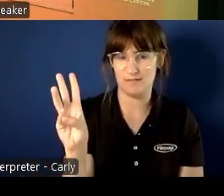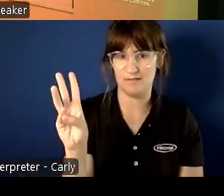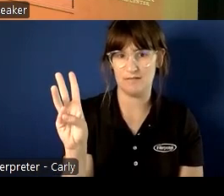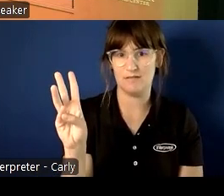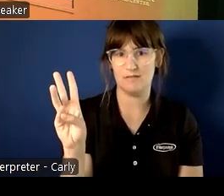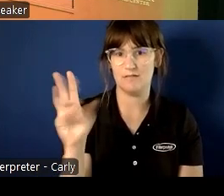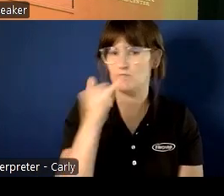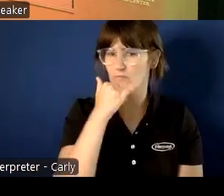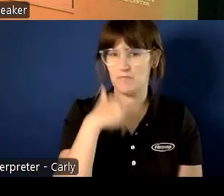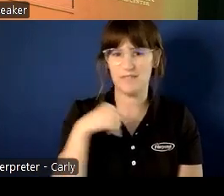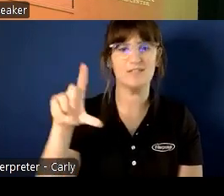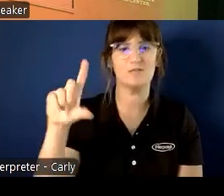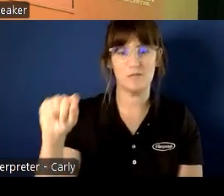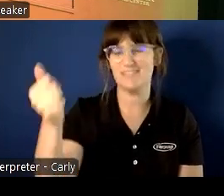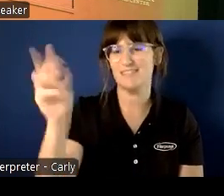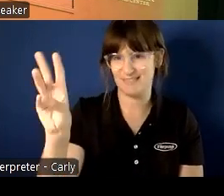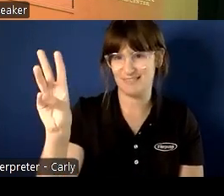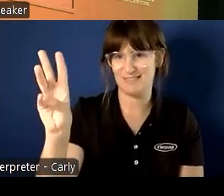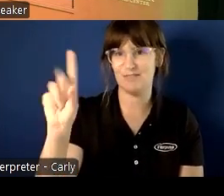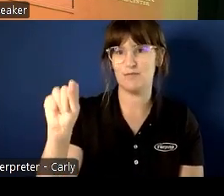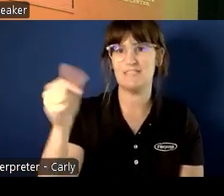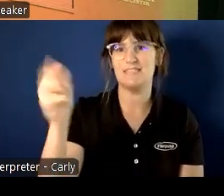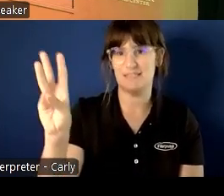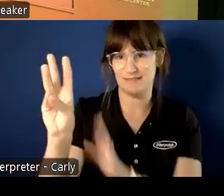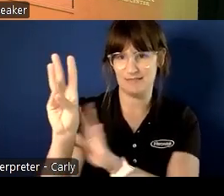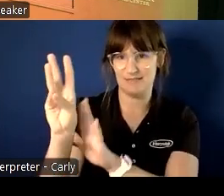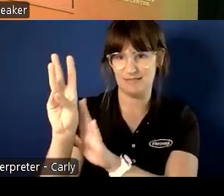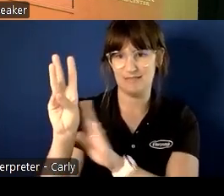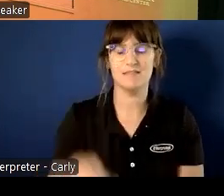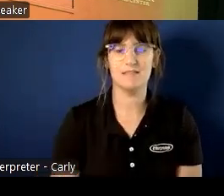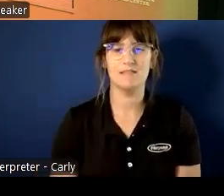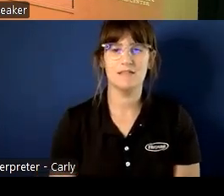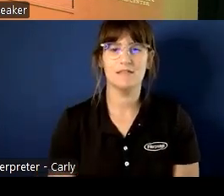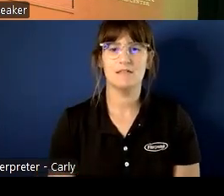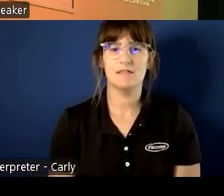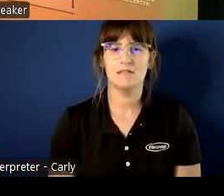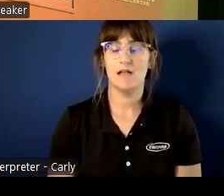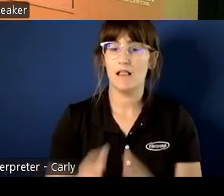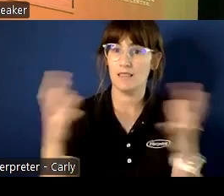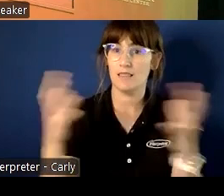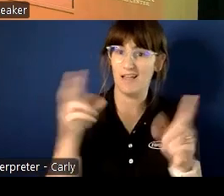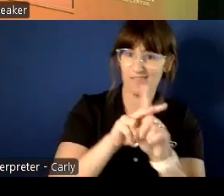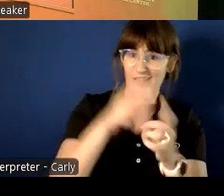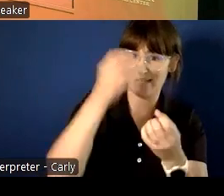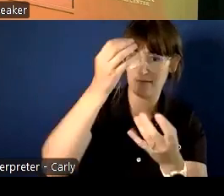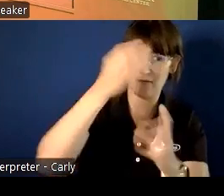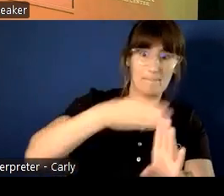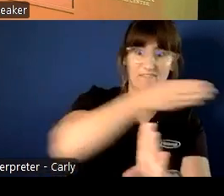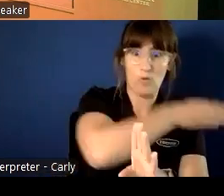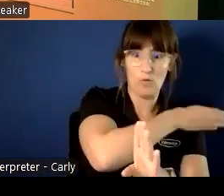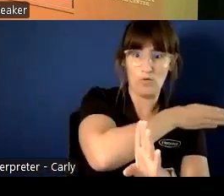2016, okay? I have a bunch of claims data before and after that,